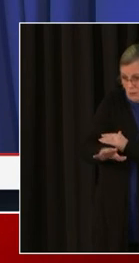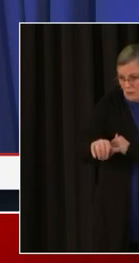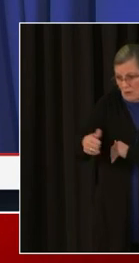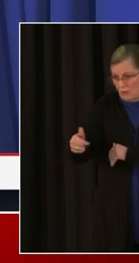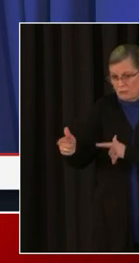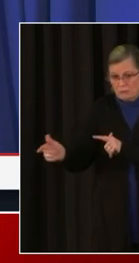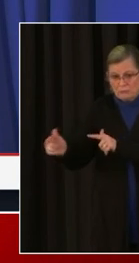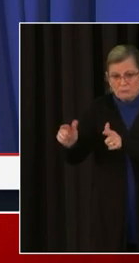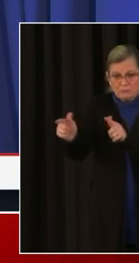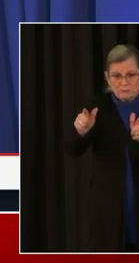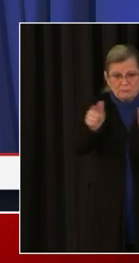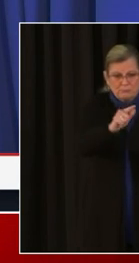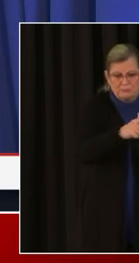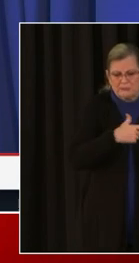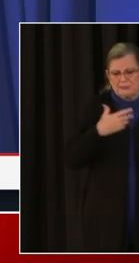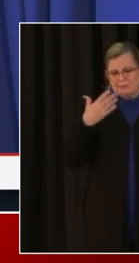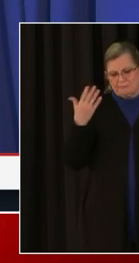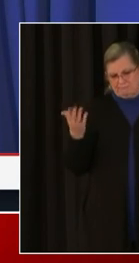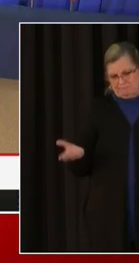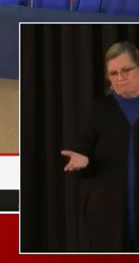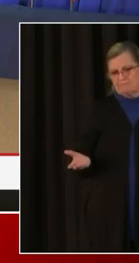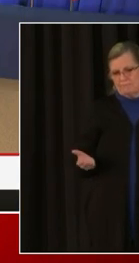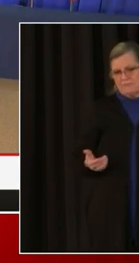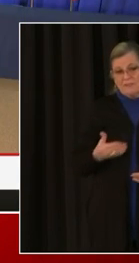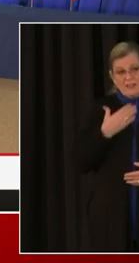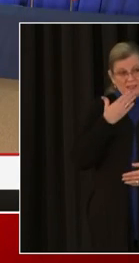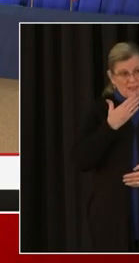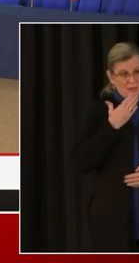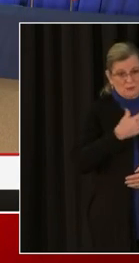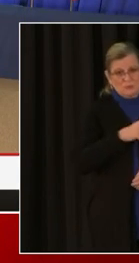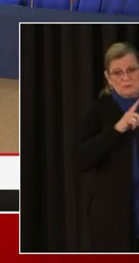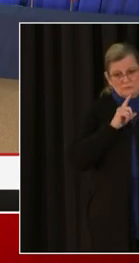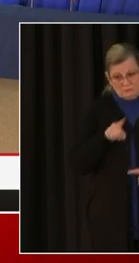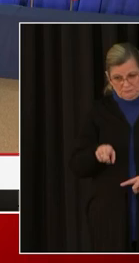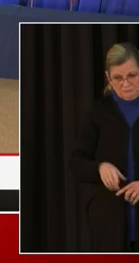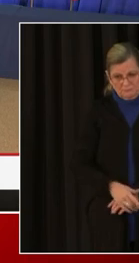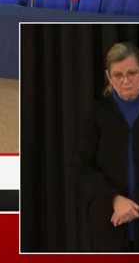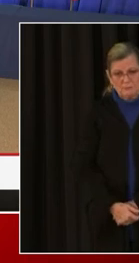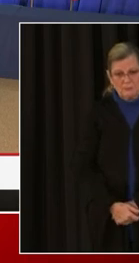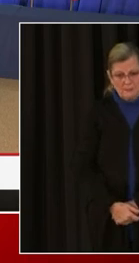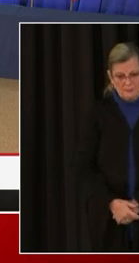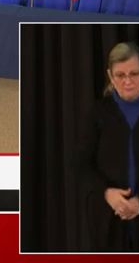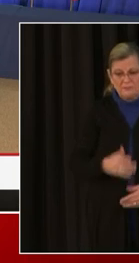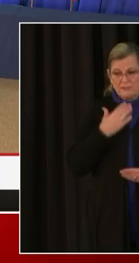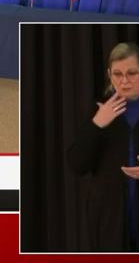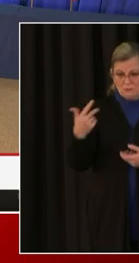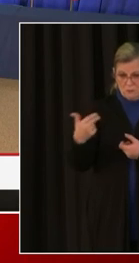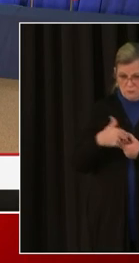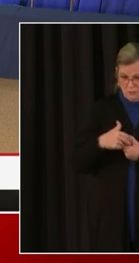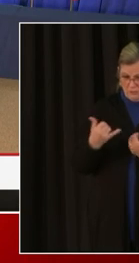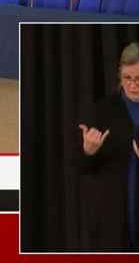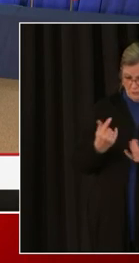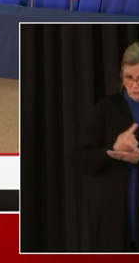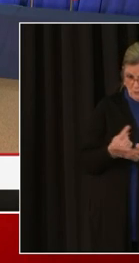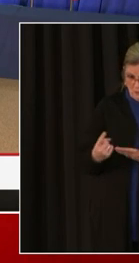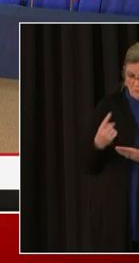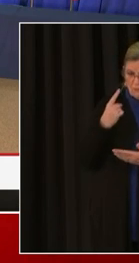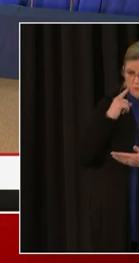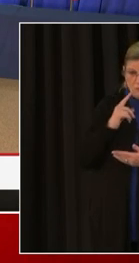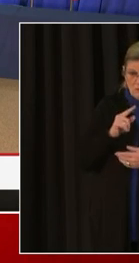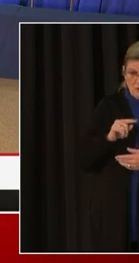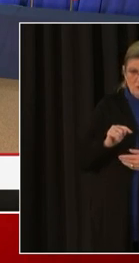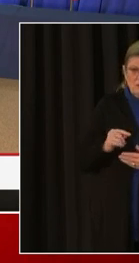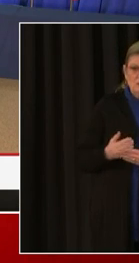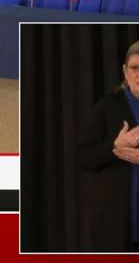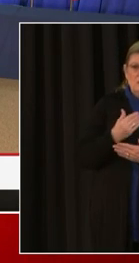All right. Thank you so much. I want to thank the Chancellor and his team for joining us this week for our Community Leader Call as we